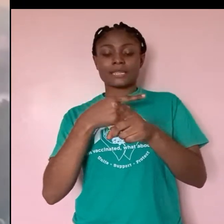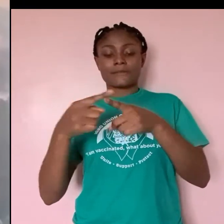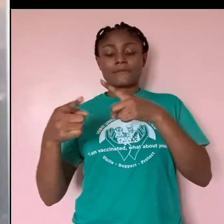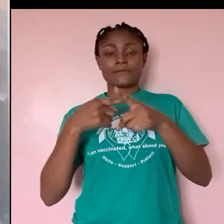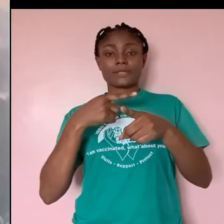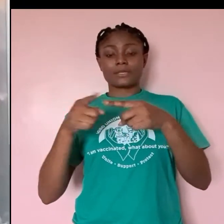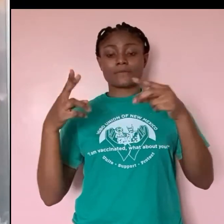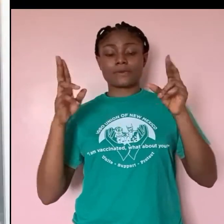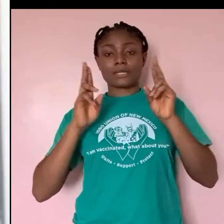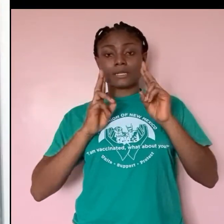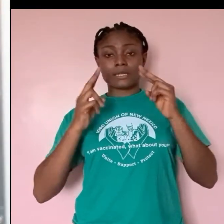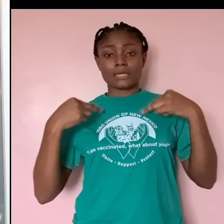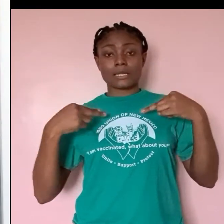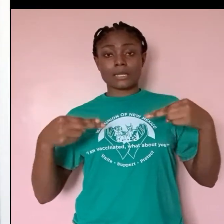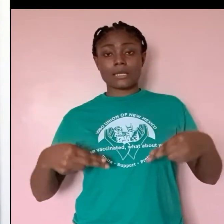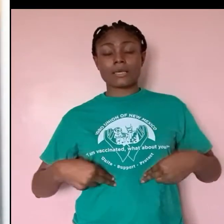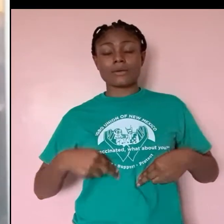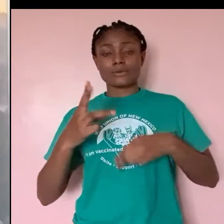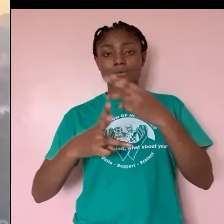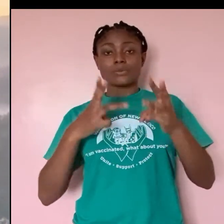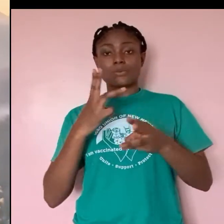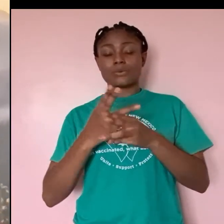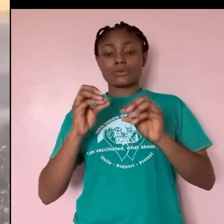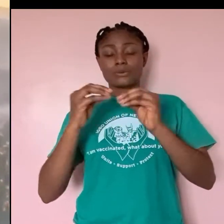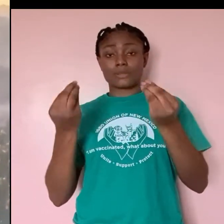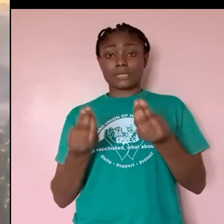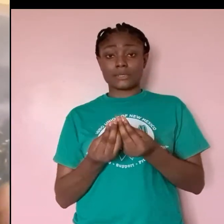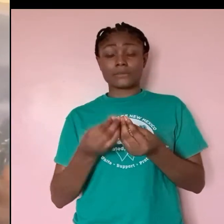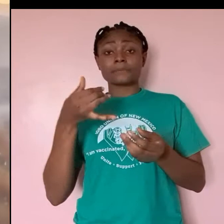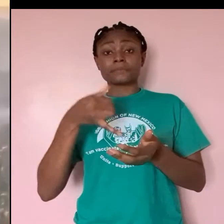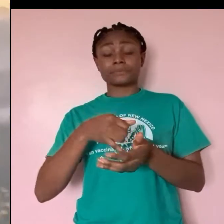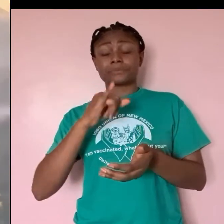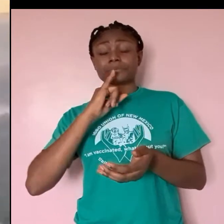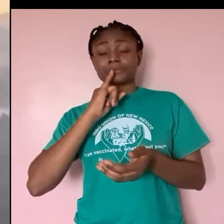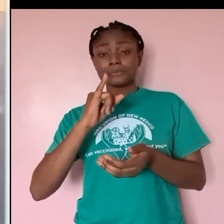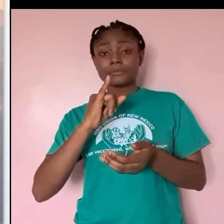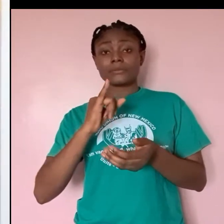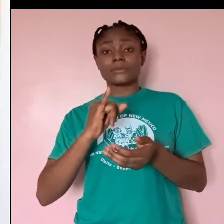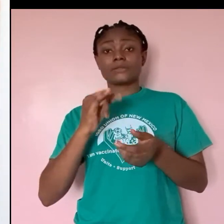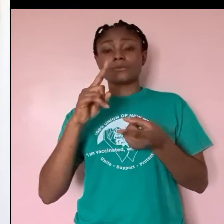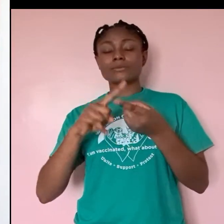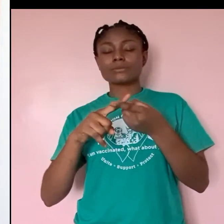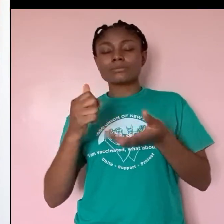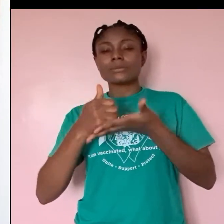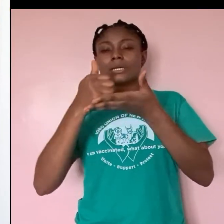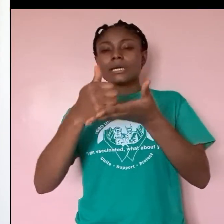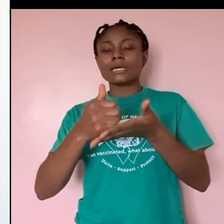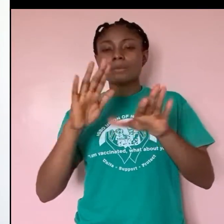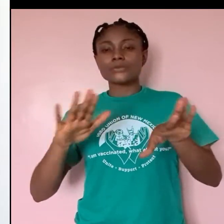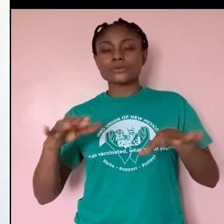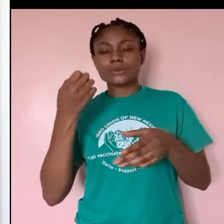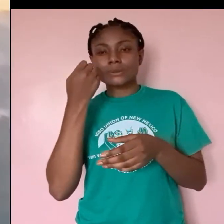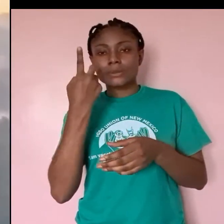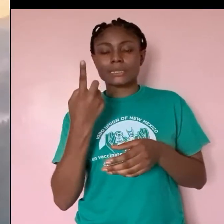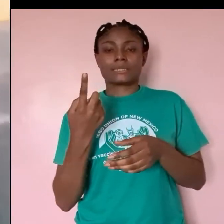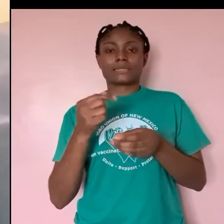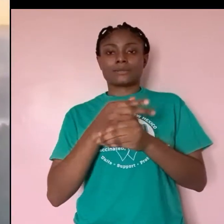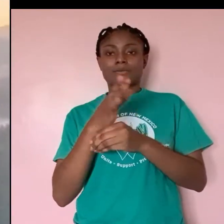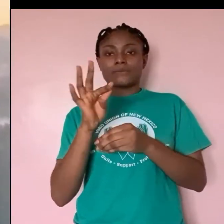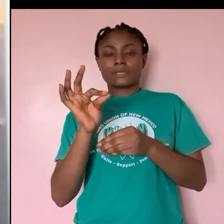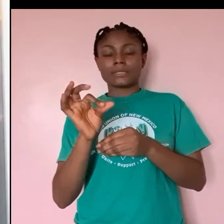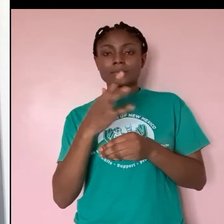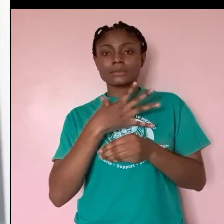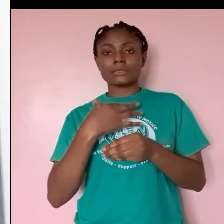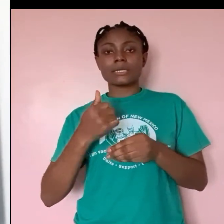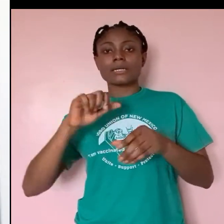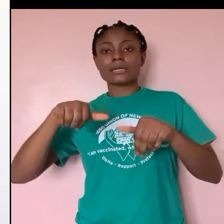health and world organizations, and it is meant to tell the children about COVID and how to become